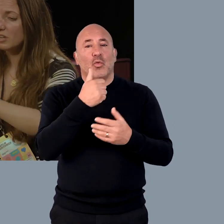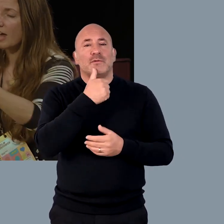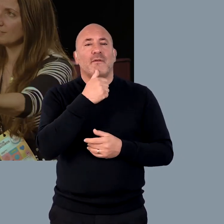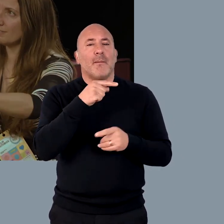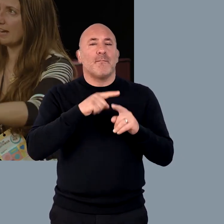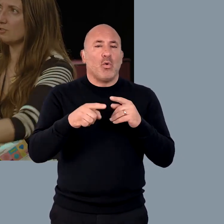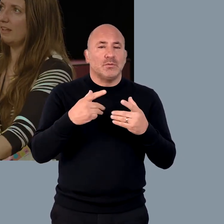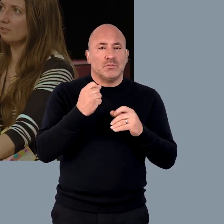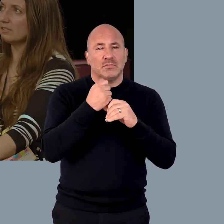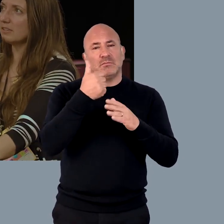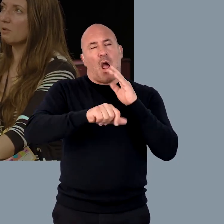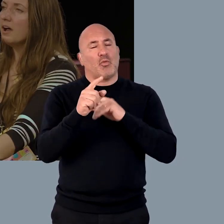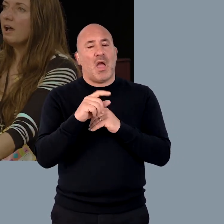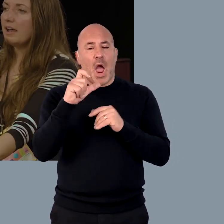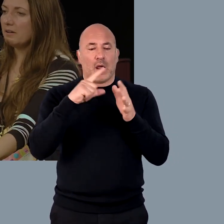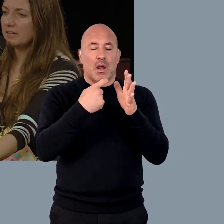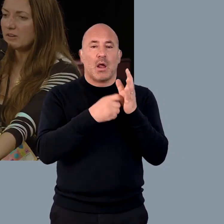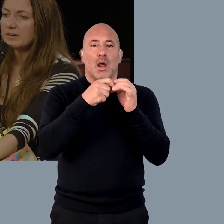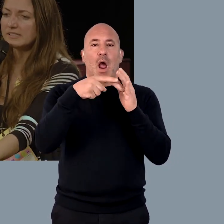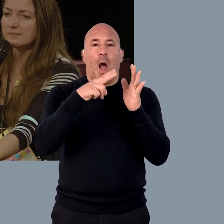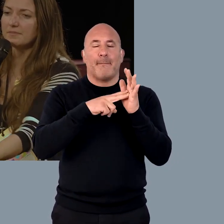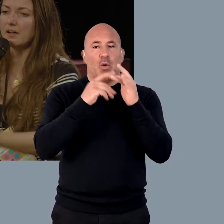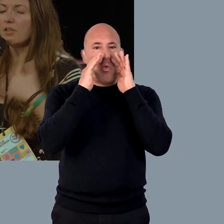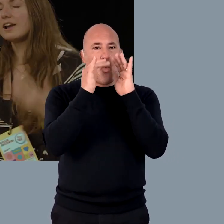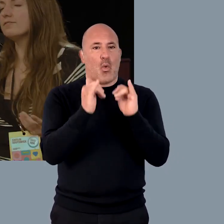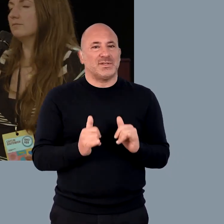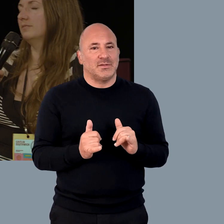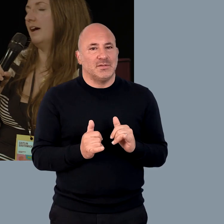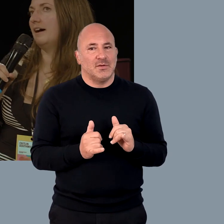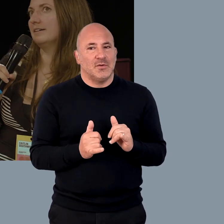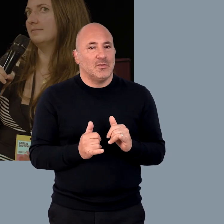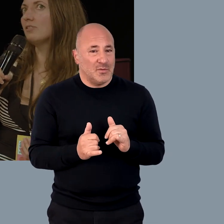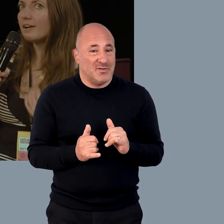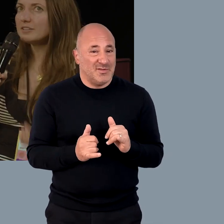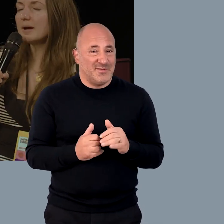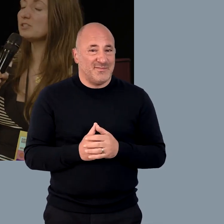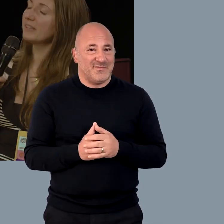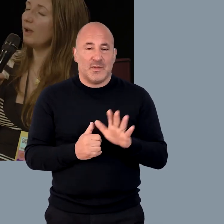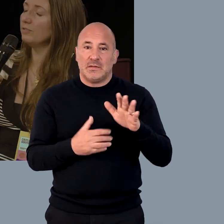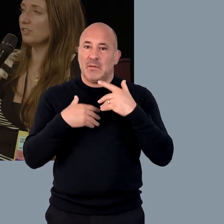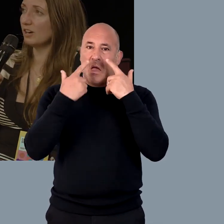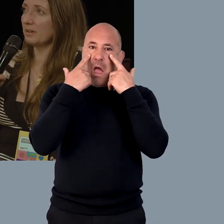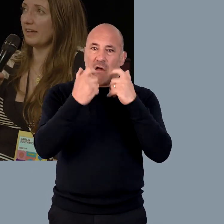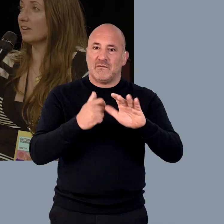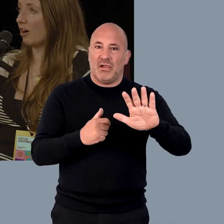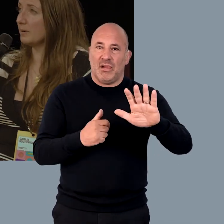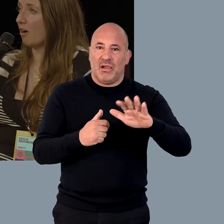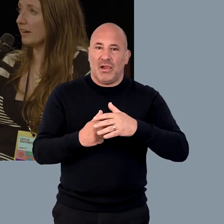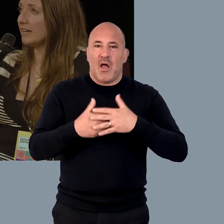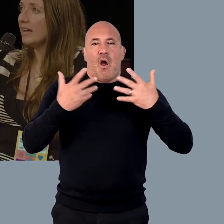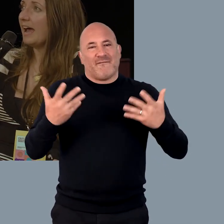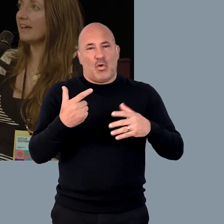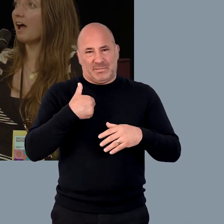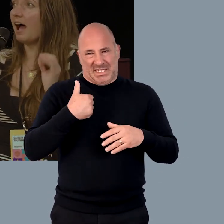There's a lot of different entry levels. So it's always a lot of the time it's really helpful to start with like a